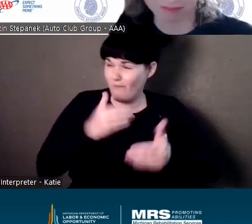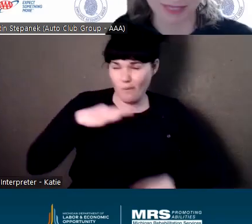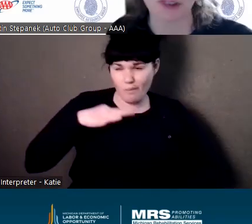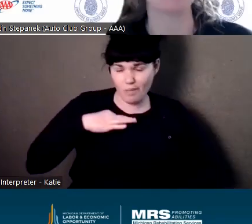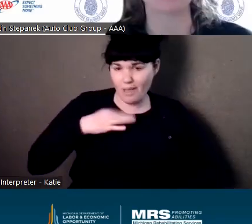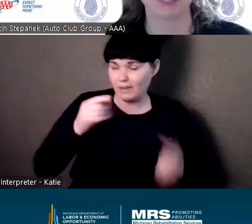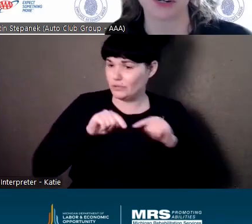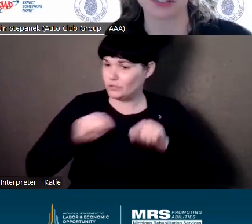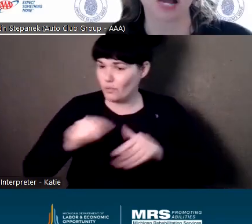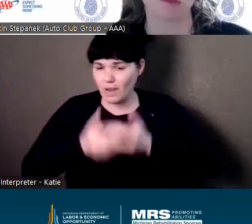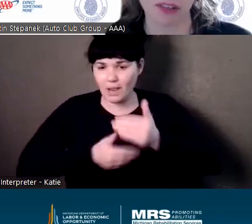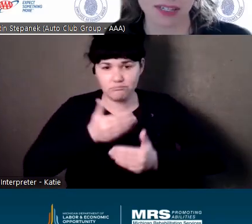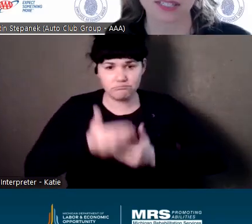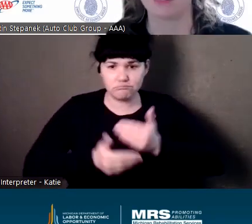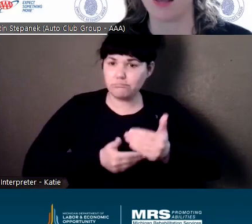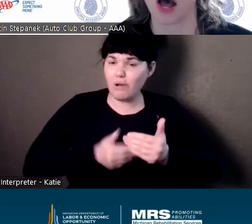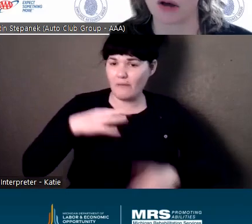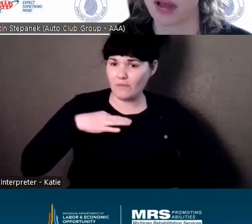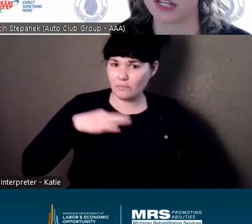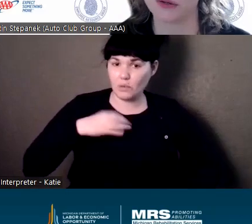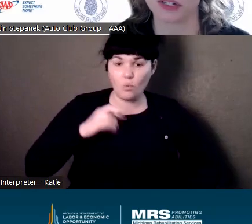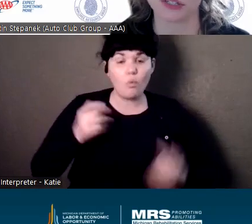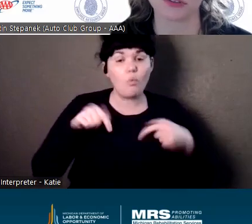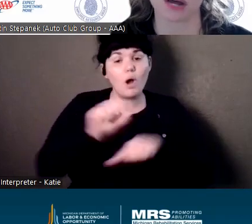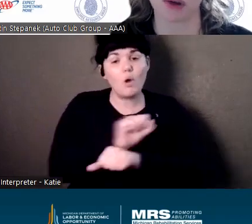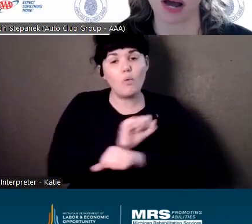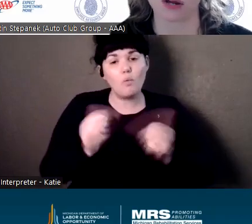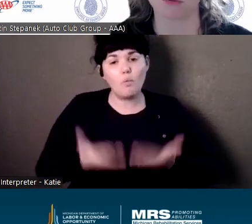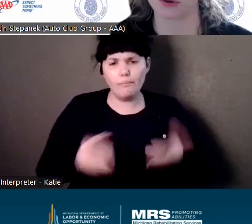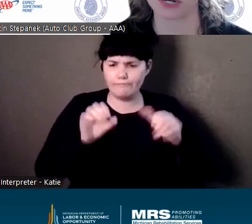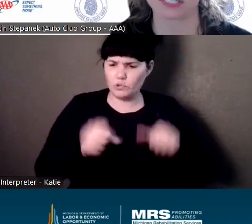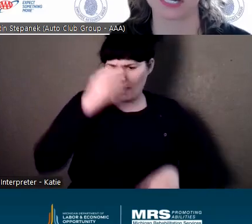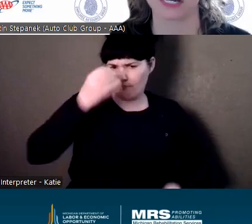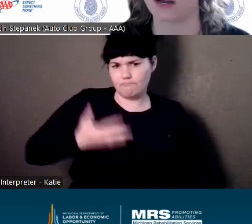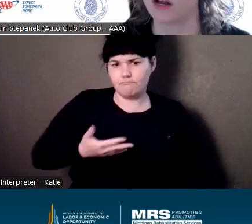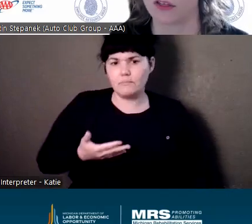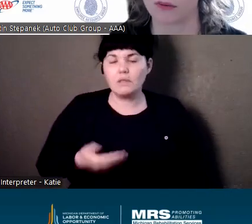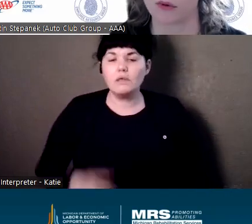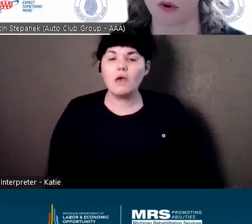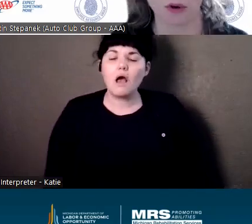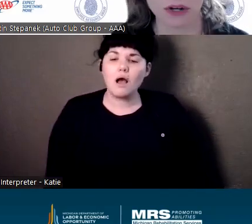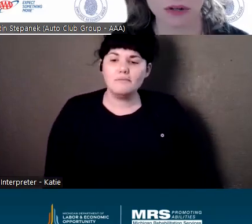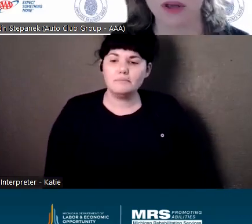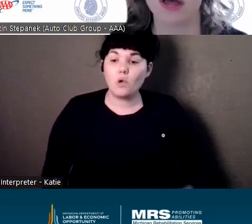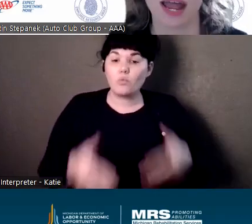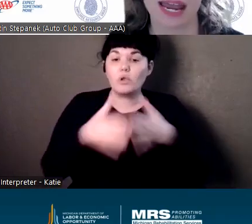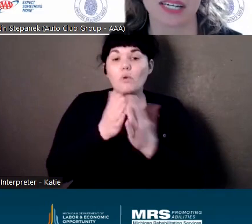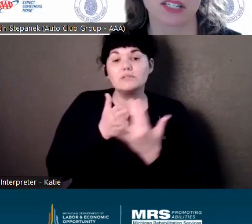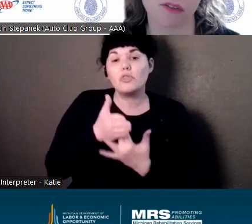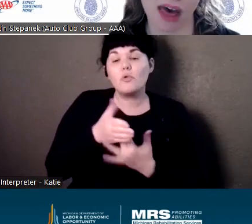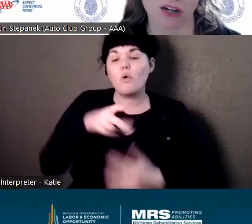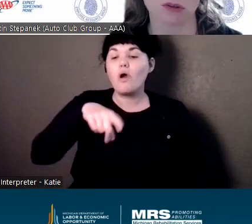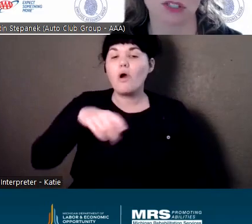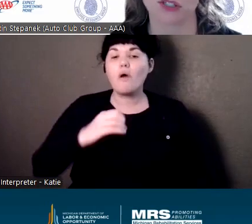throughout, your time with us, and you can do that by requesting through a portal,